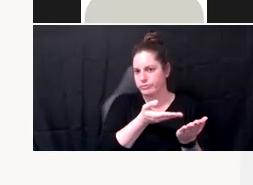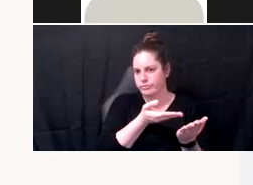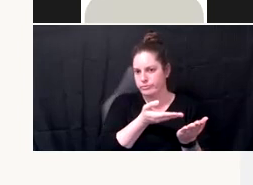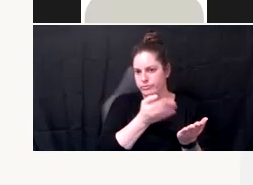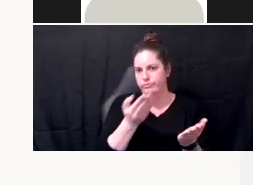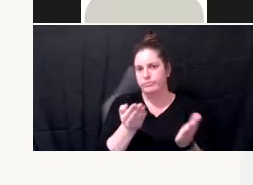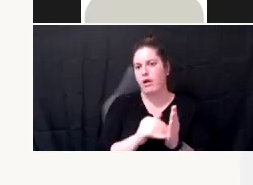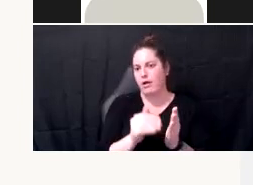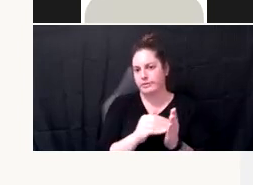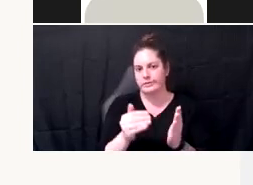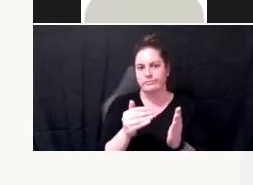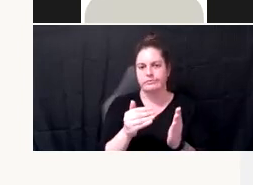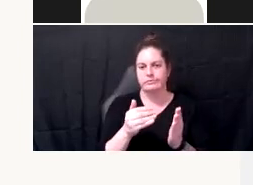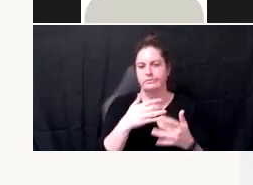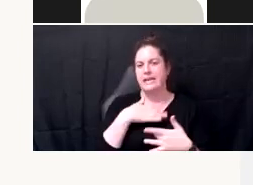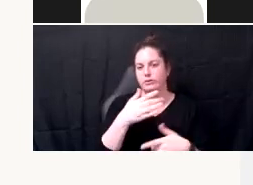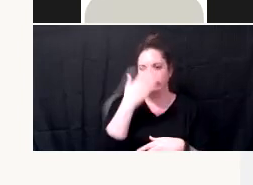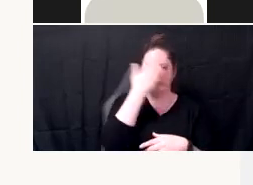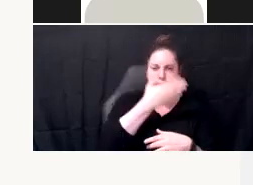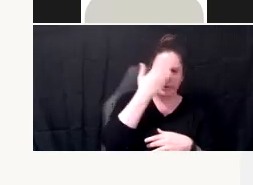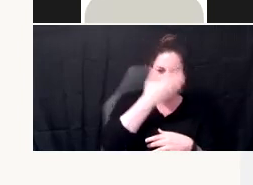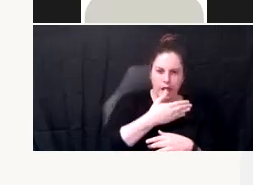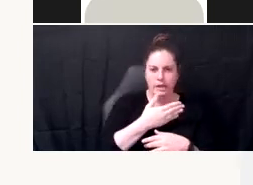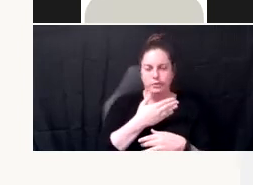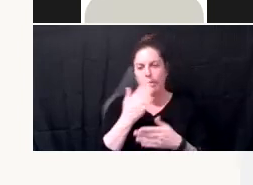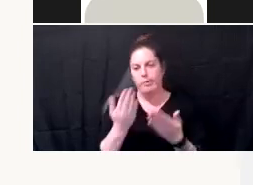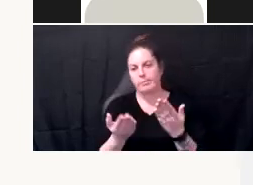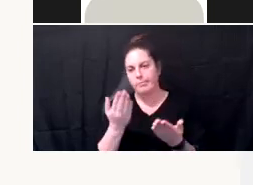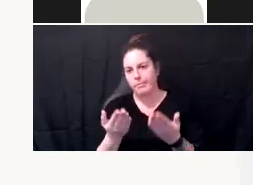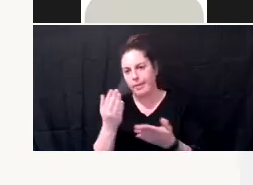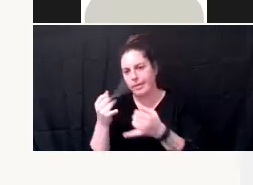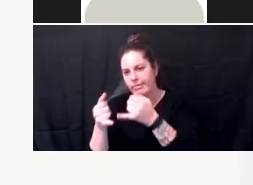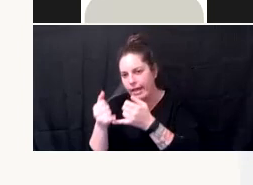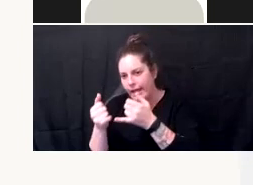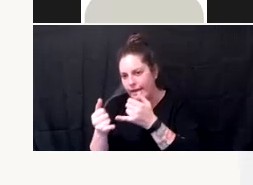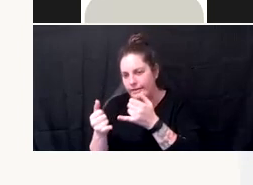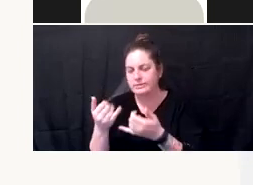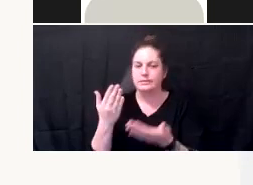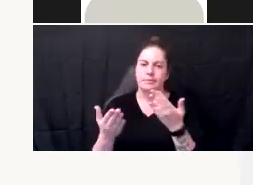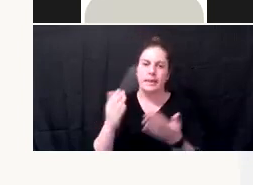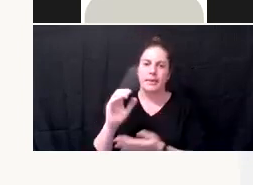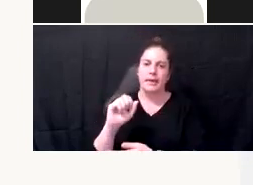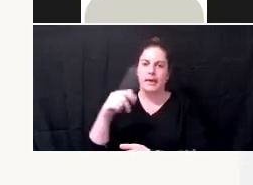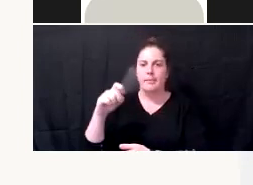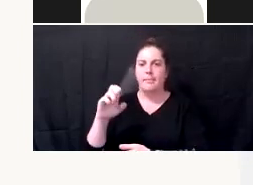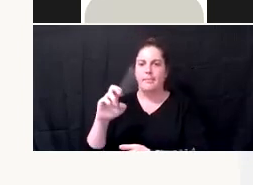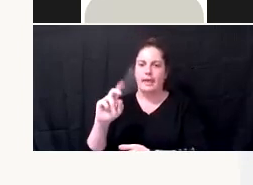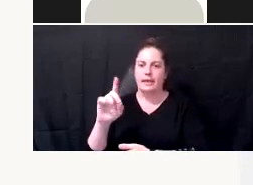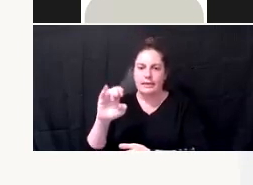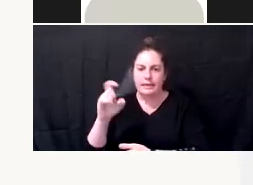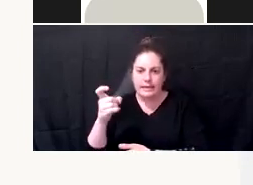the front cover or back cover. They may have an appendix where they have conversion charts.